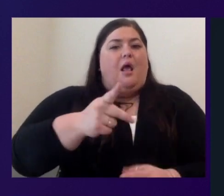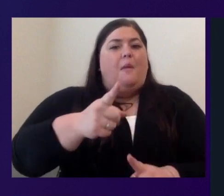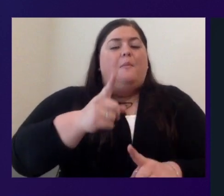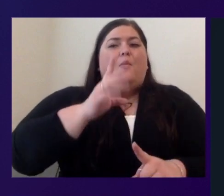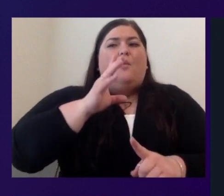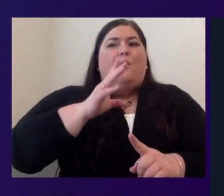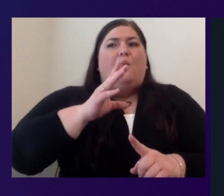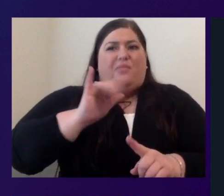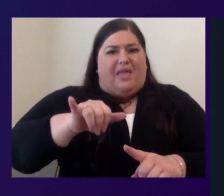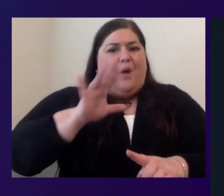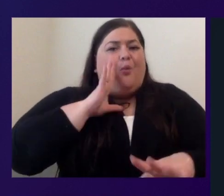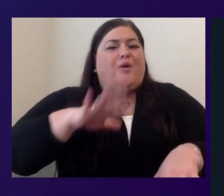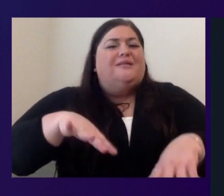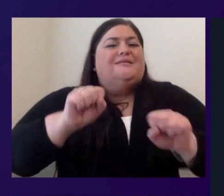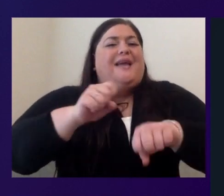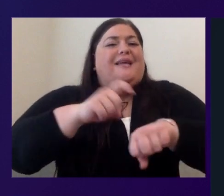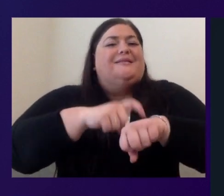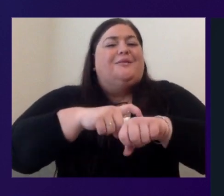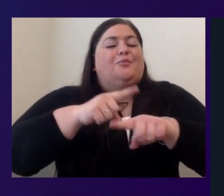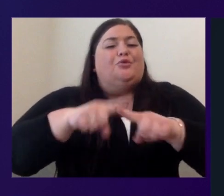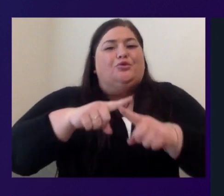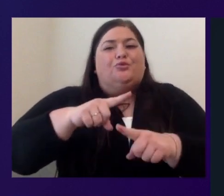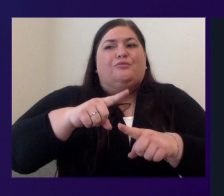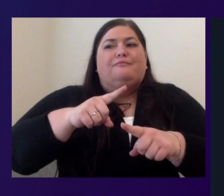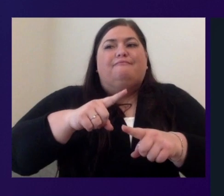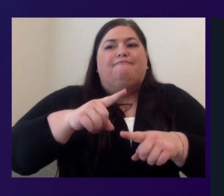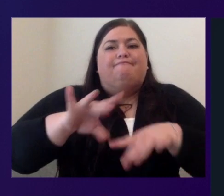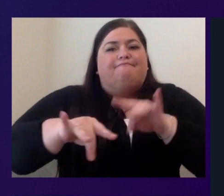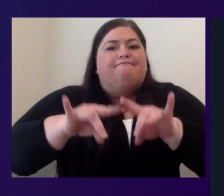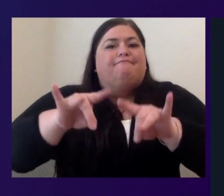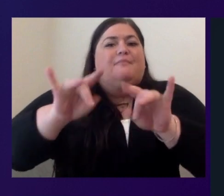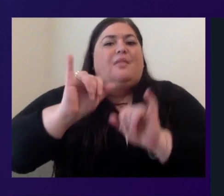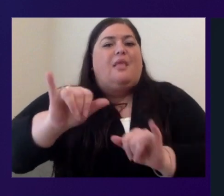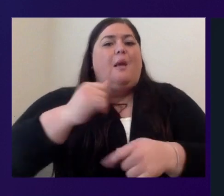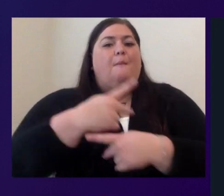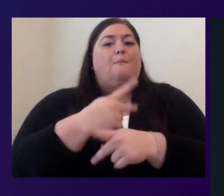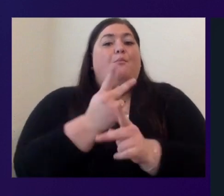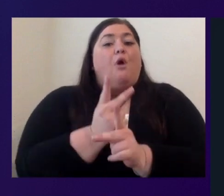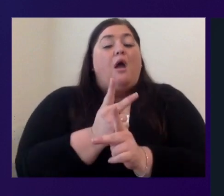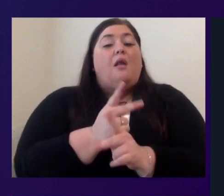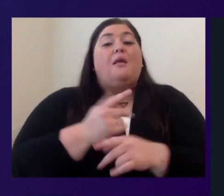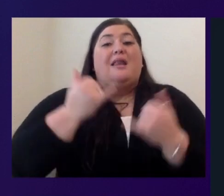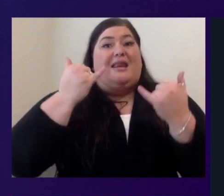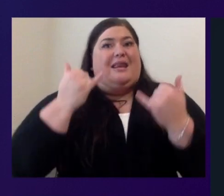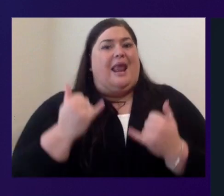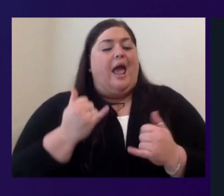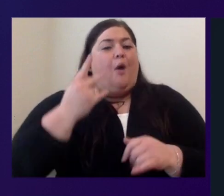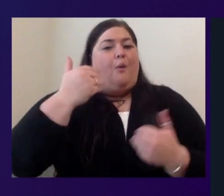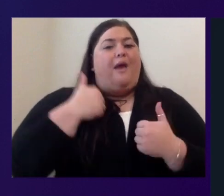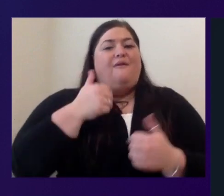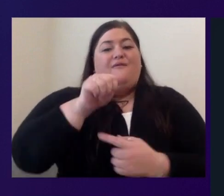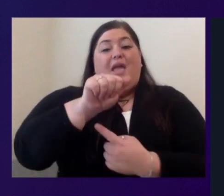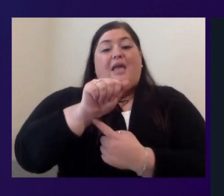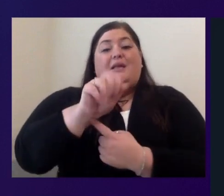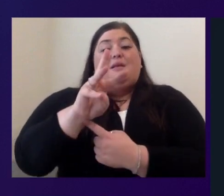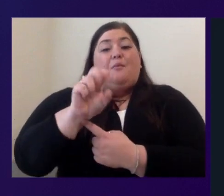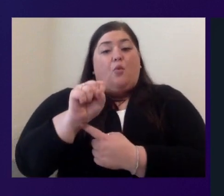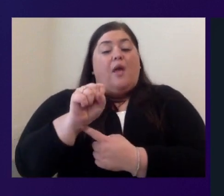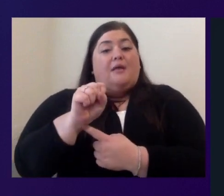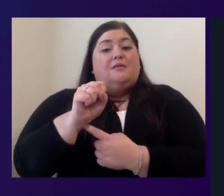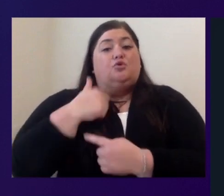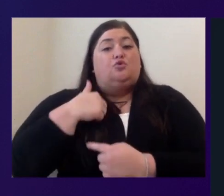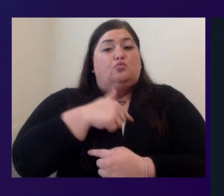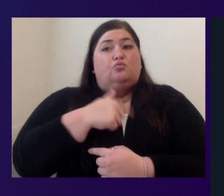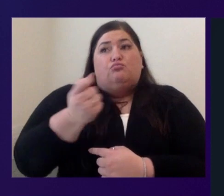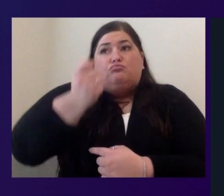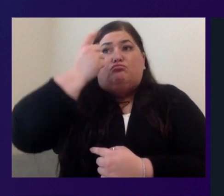to execute these projects. So these customers are looking at AWS, for example. Hey, we understand the value of cloud. Can you